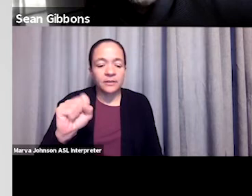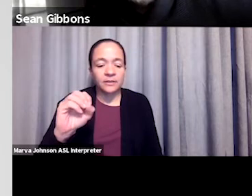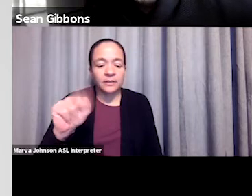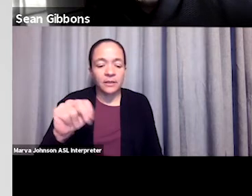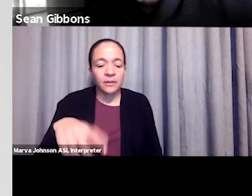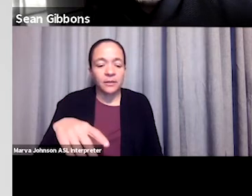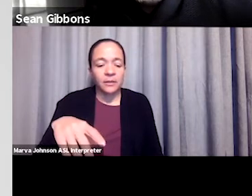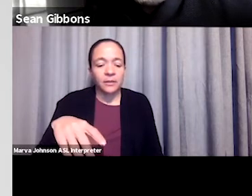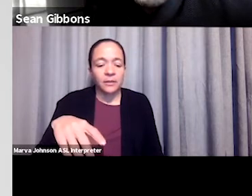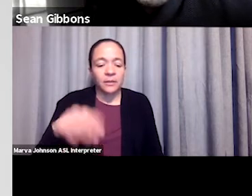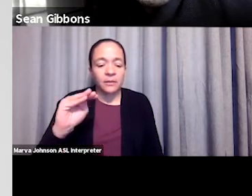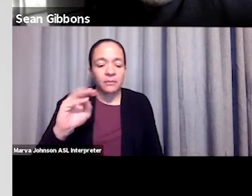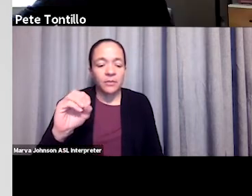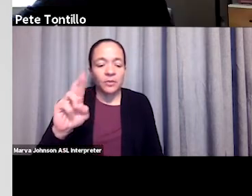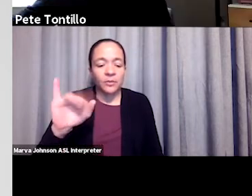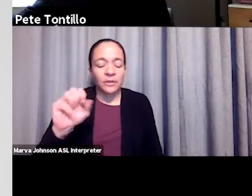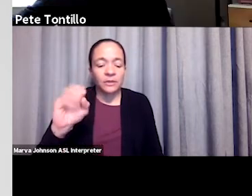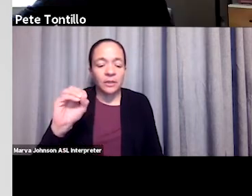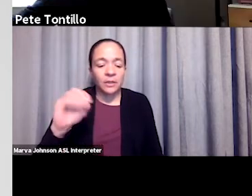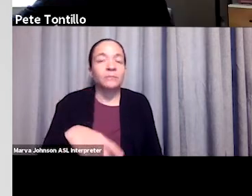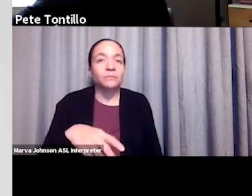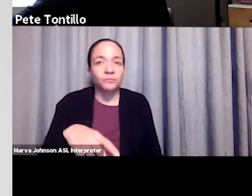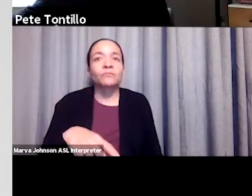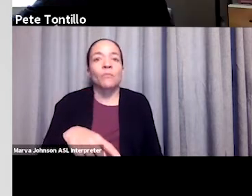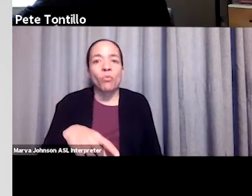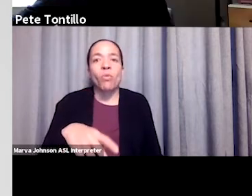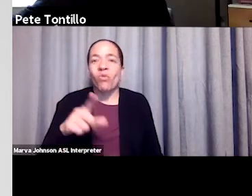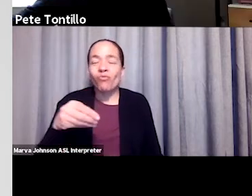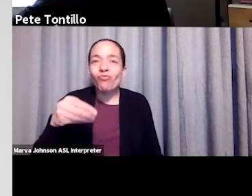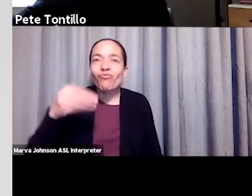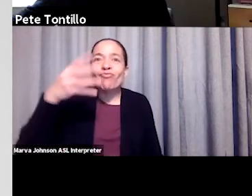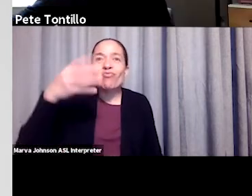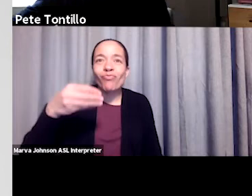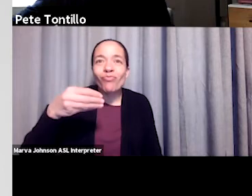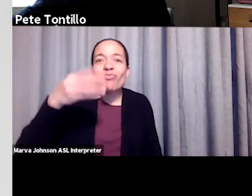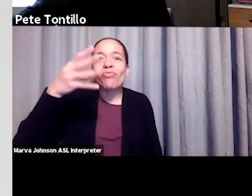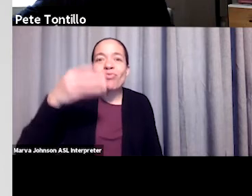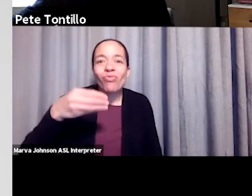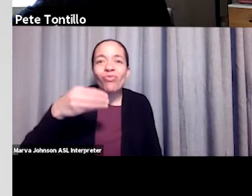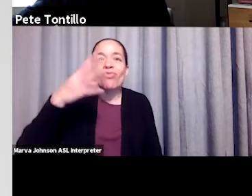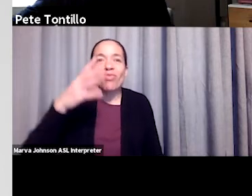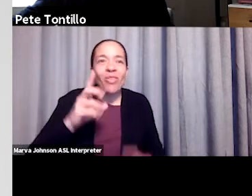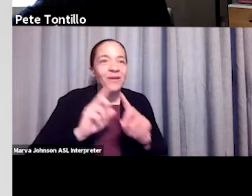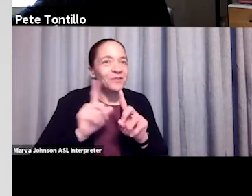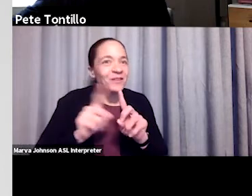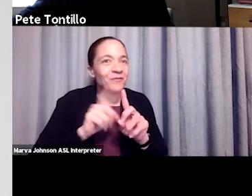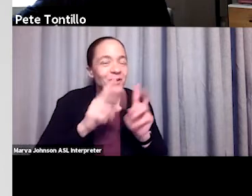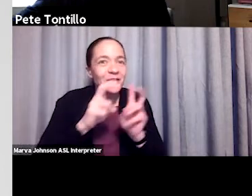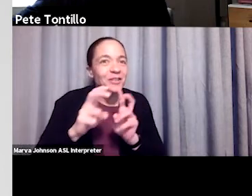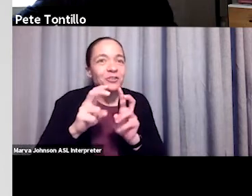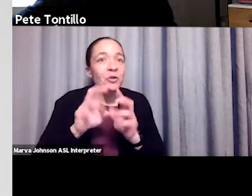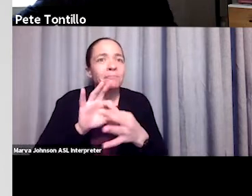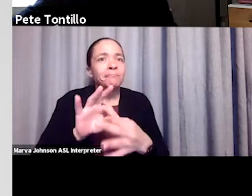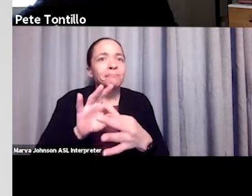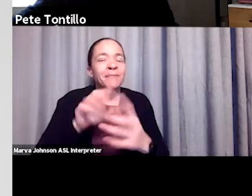Sarah? Yep, find all kinds of different issues being focused on here. A lot of them kind of boil down to that